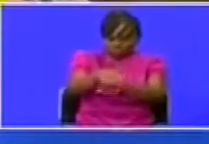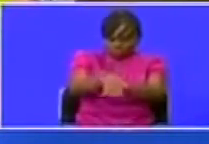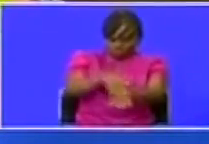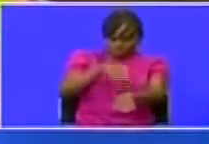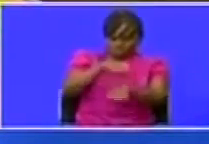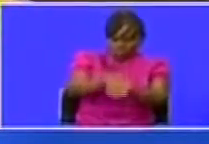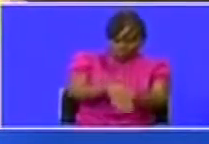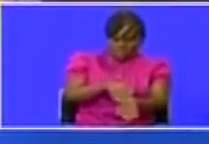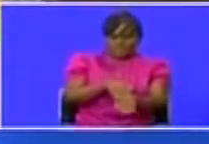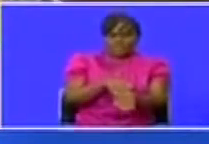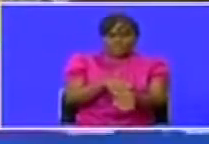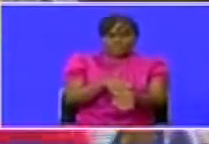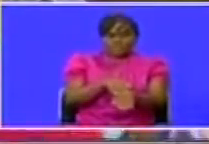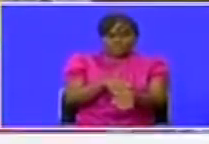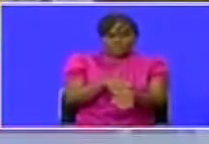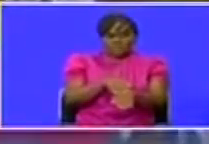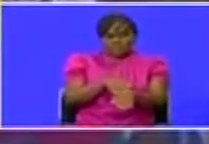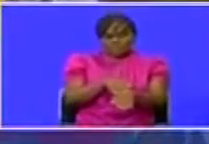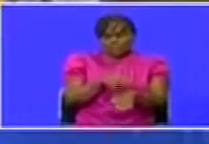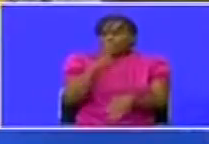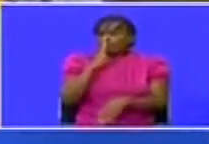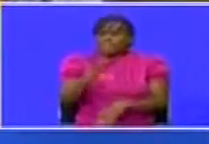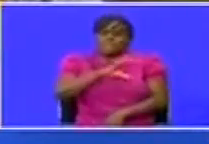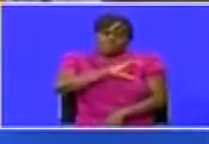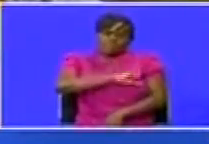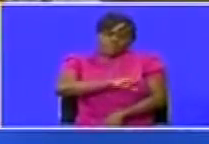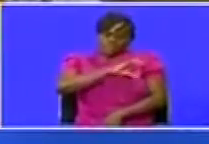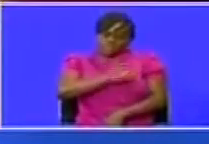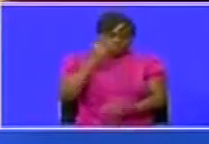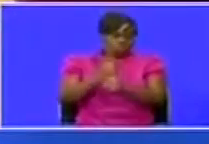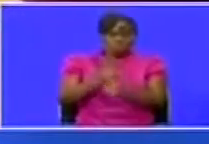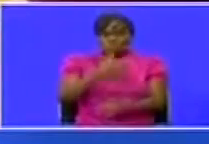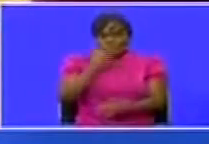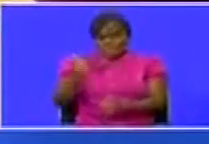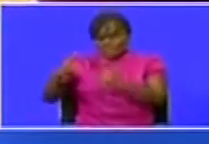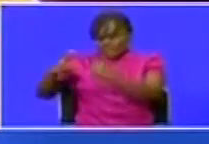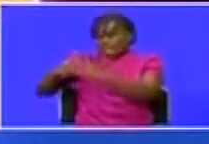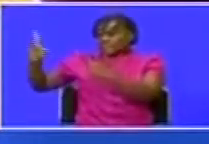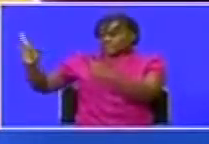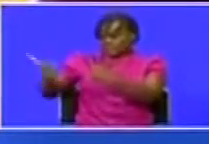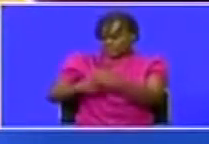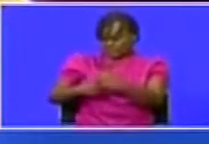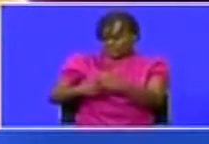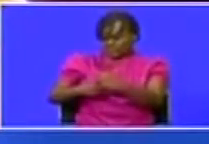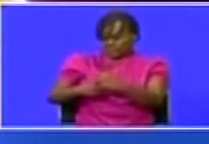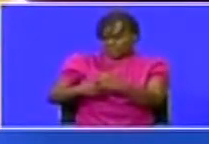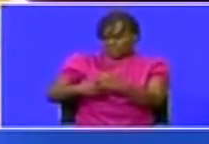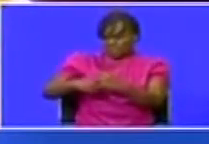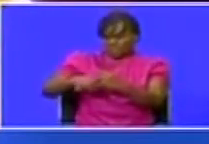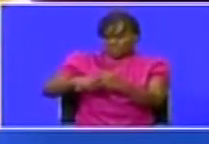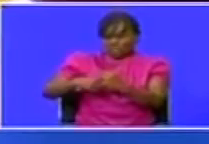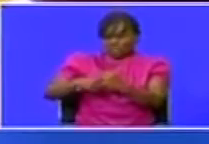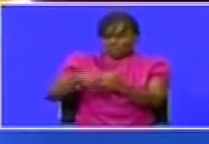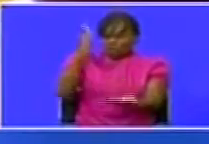So we'll ask you to bear with us. We are doing our best. I have 96 cases which have not yet been